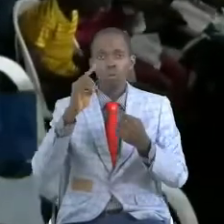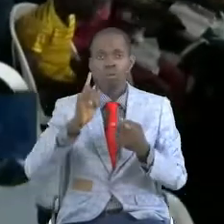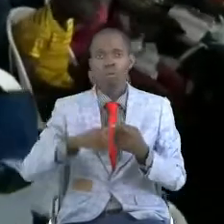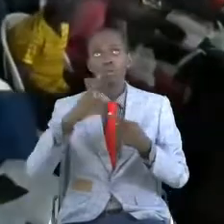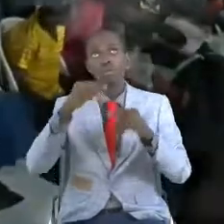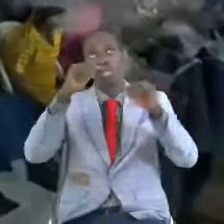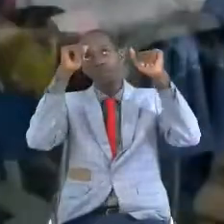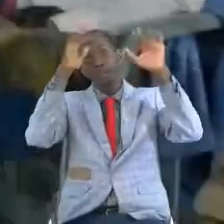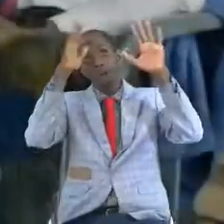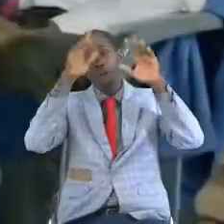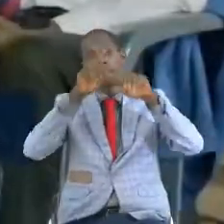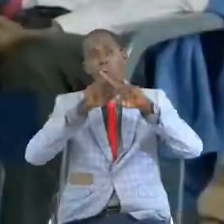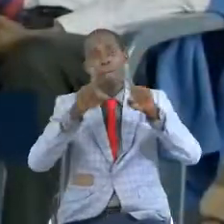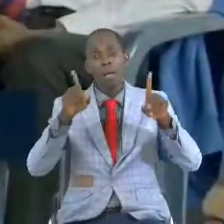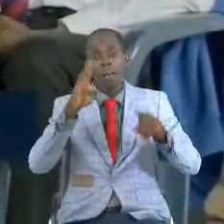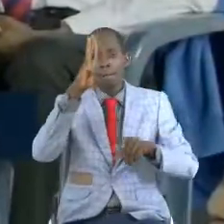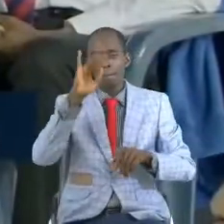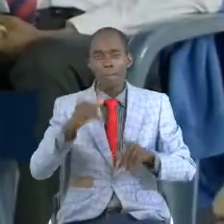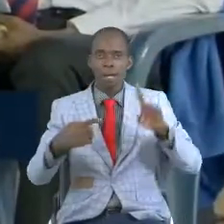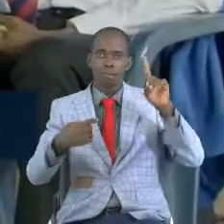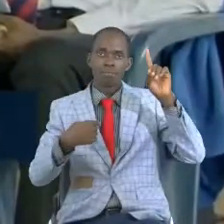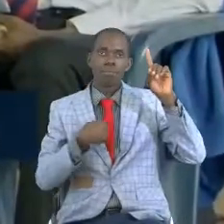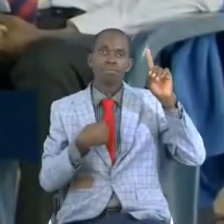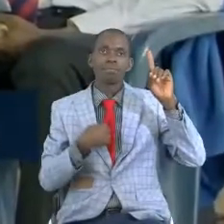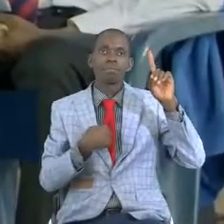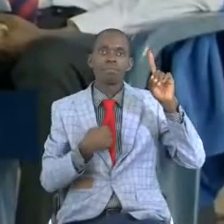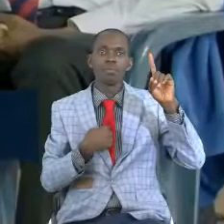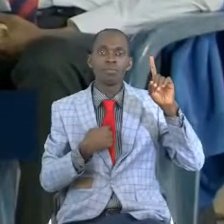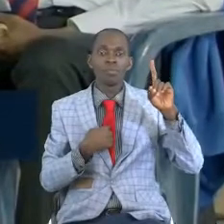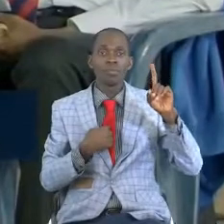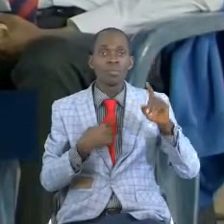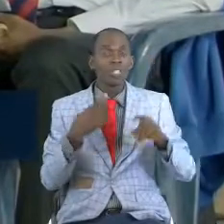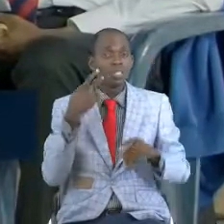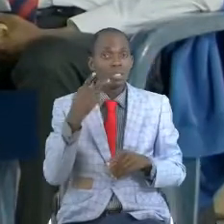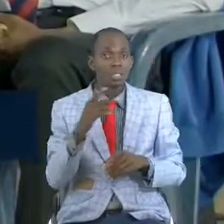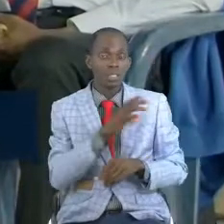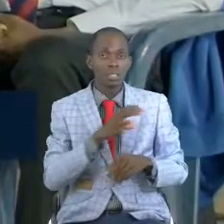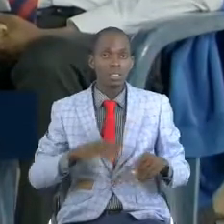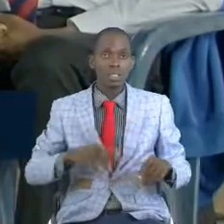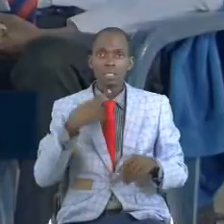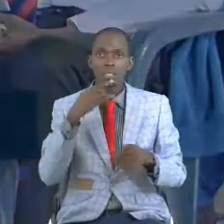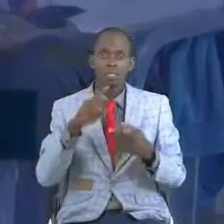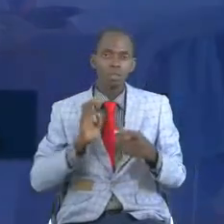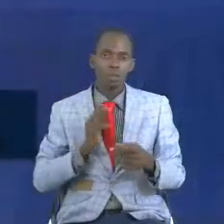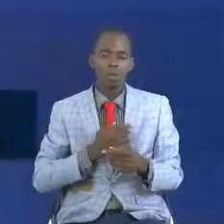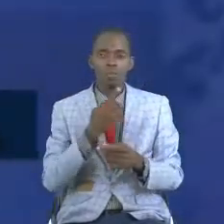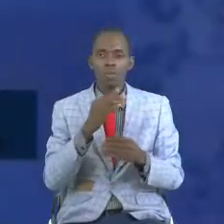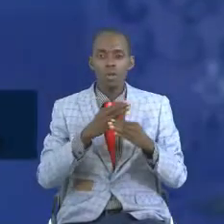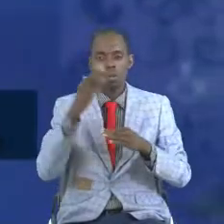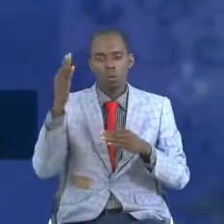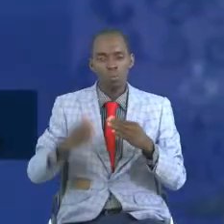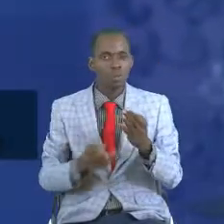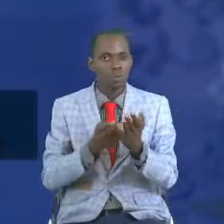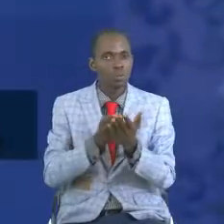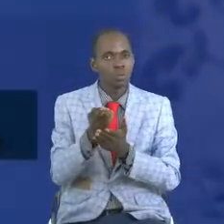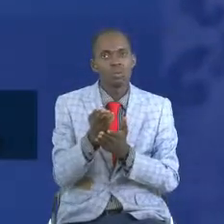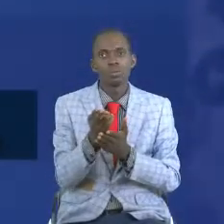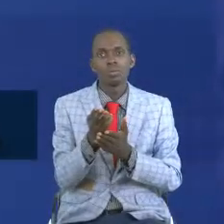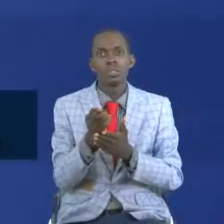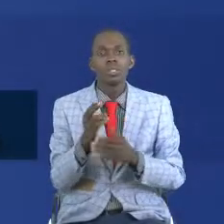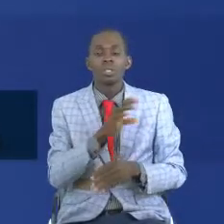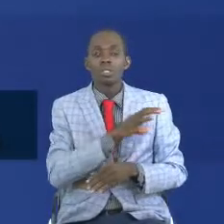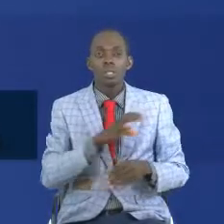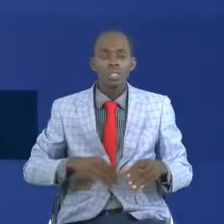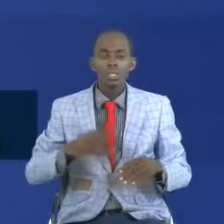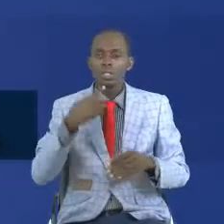but by me. He told us the absolute truth. He told us the